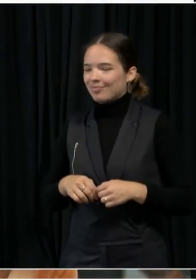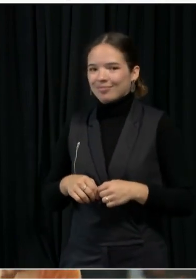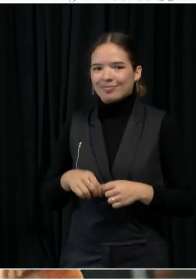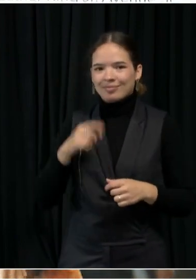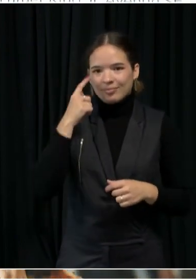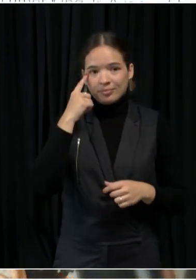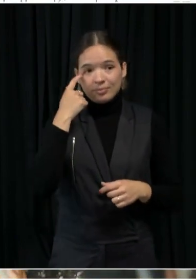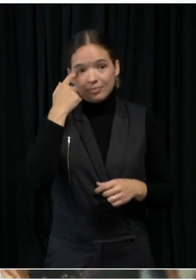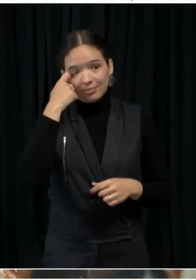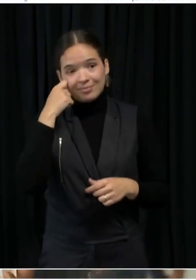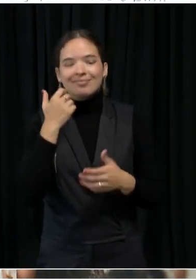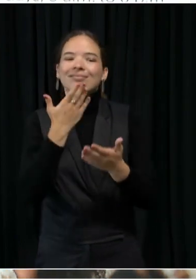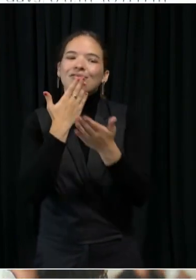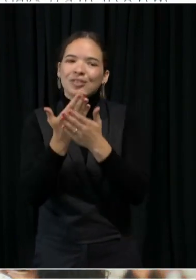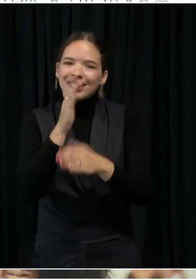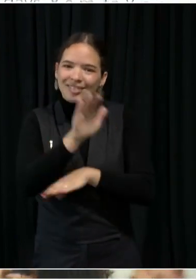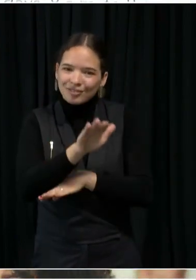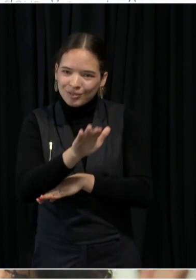Good afternoon.